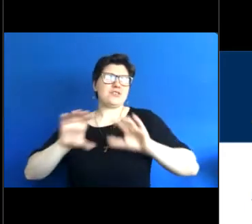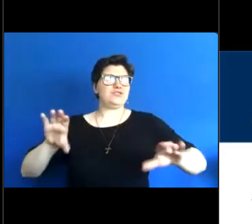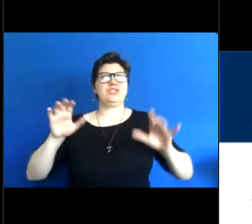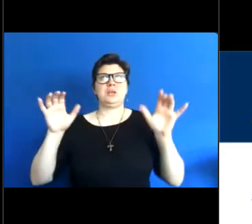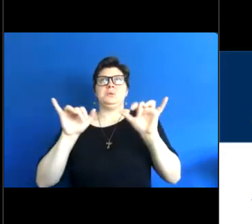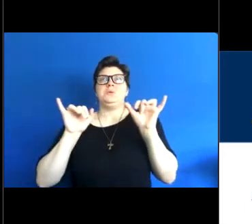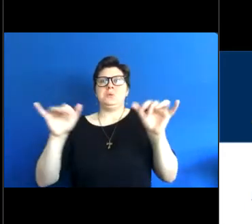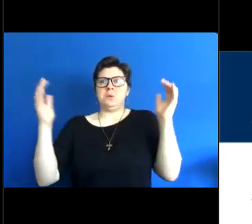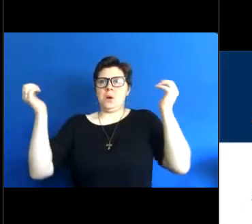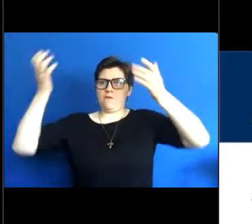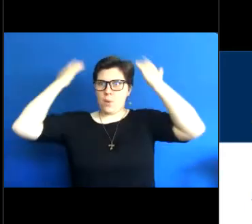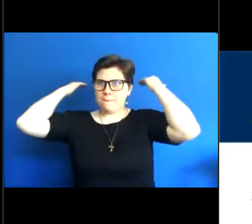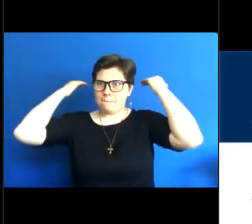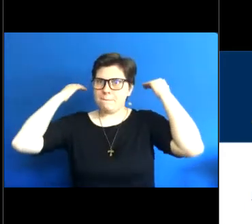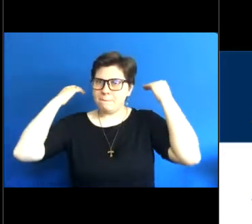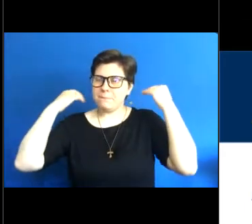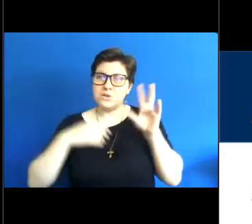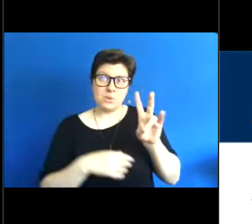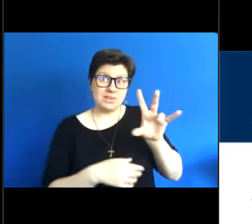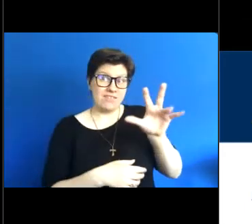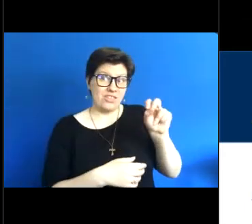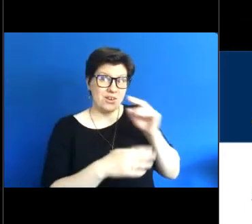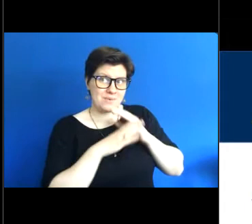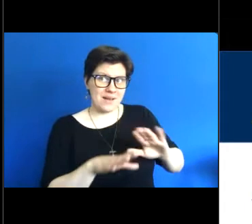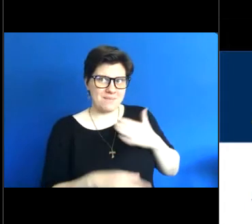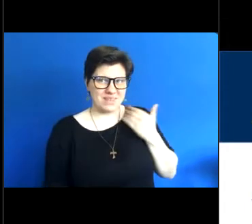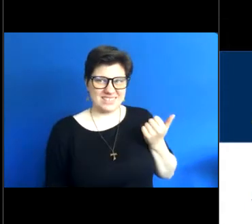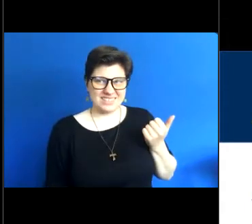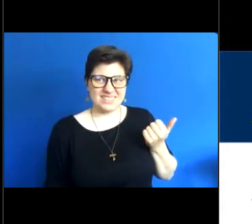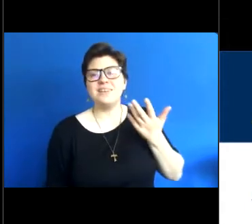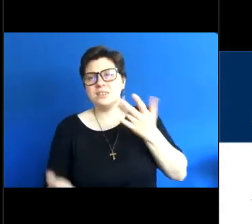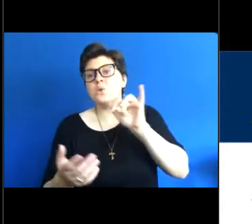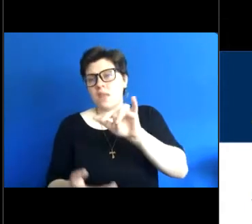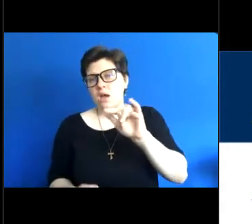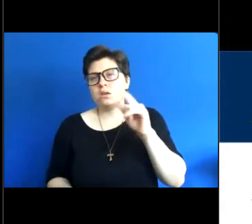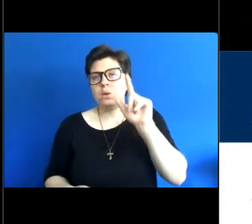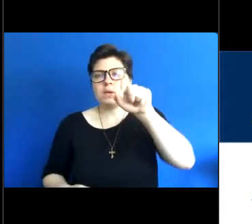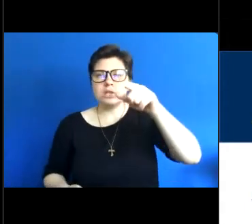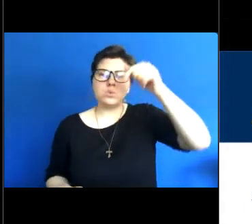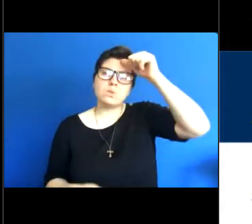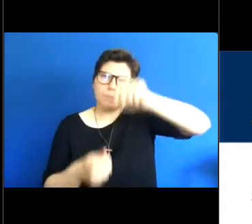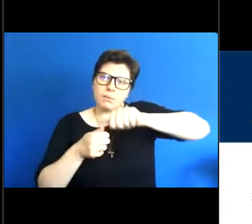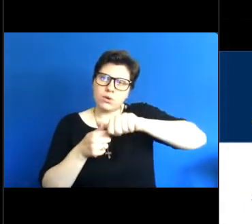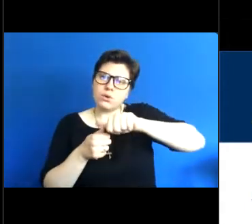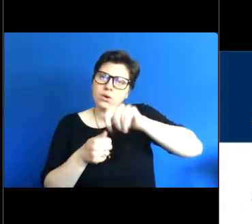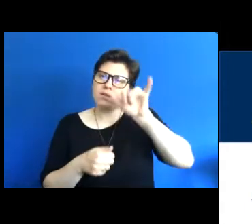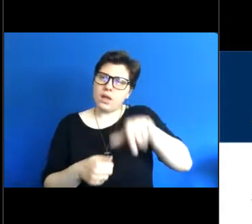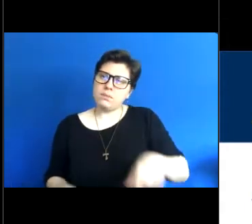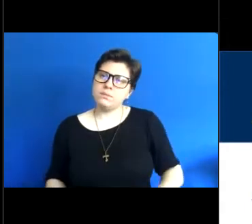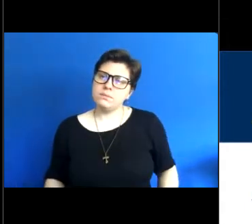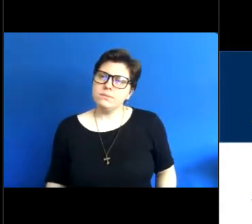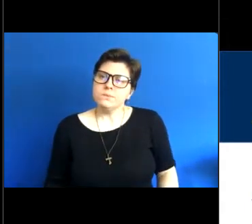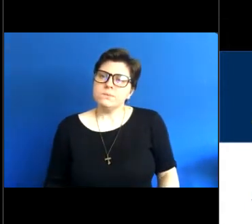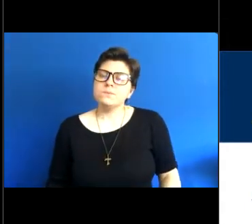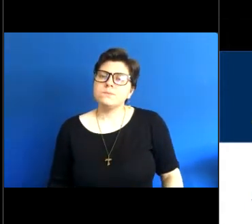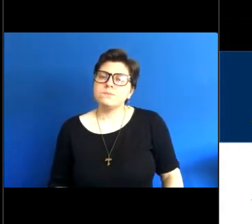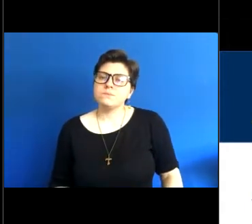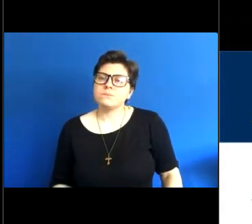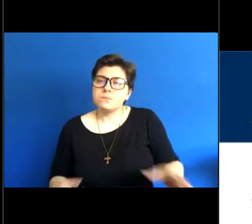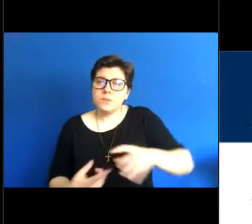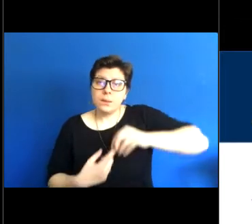So it's just one of those pieces that we need to be aware of. And especially when we do